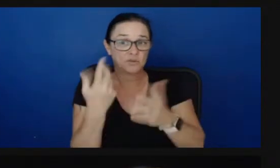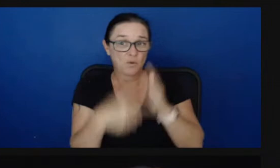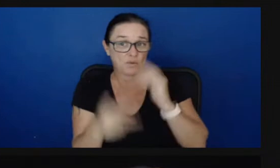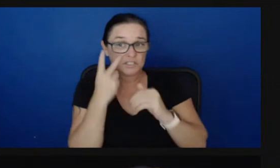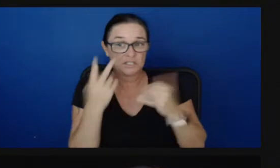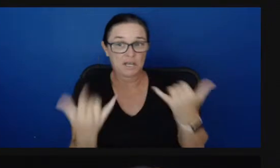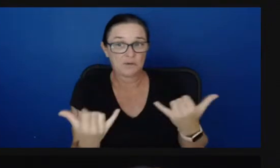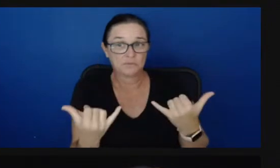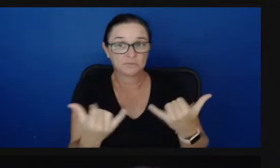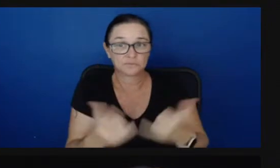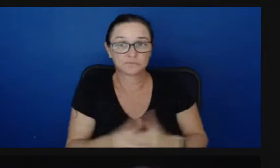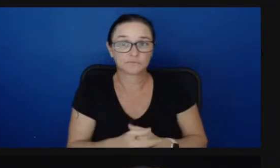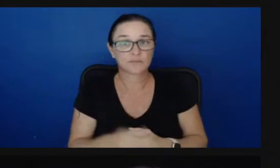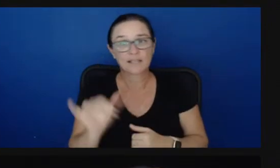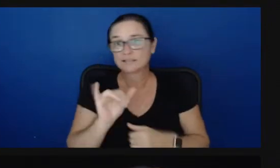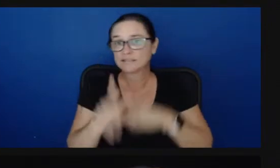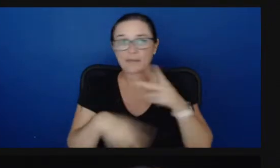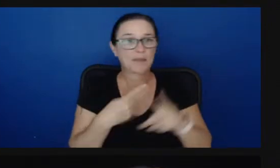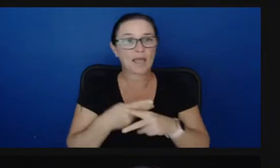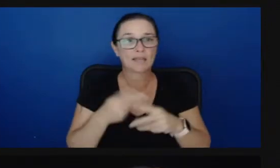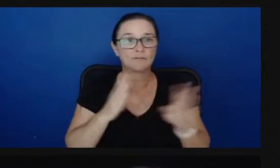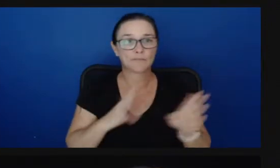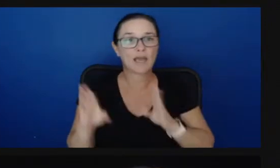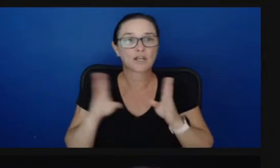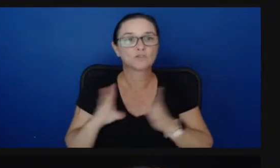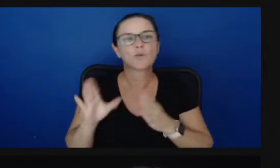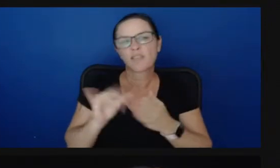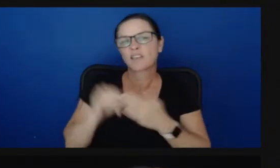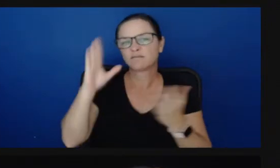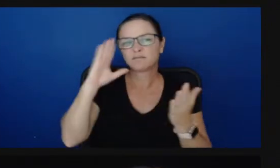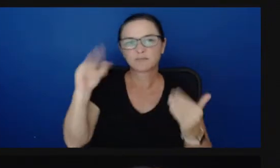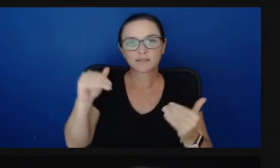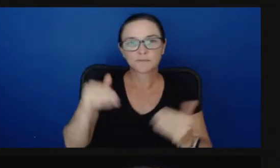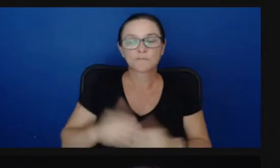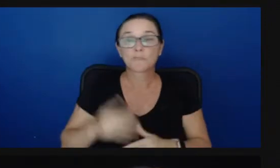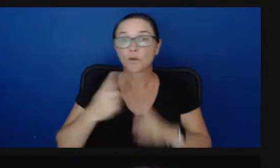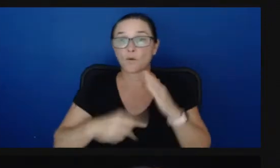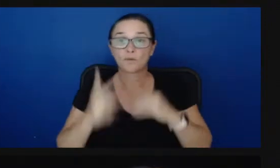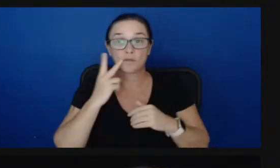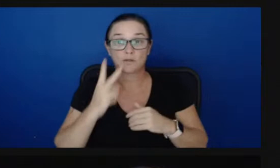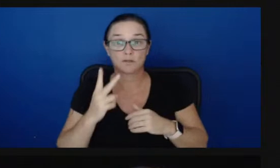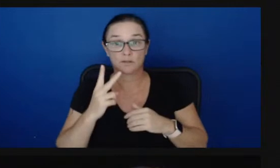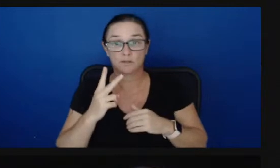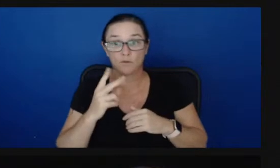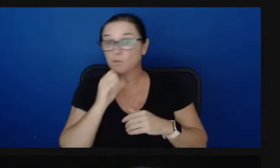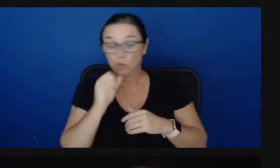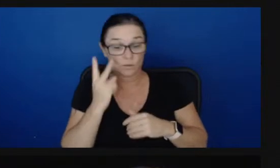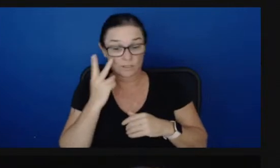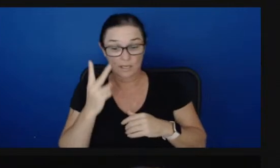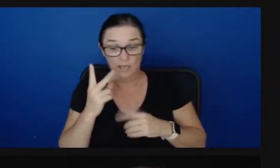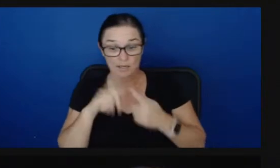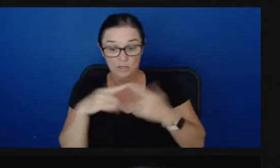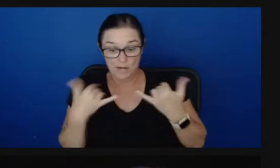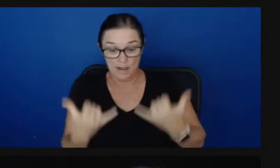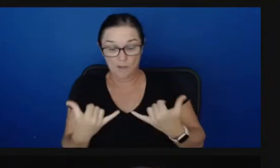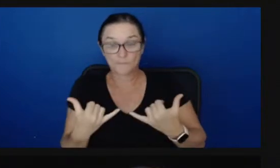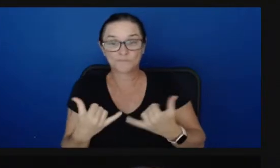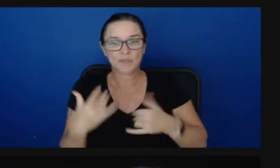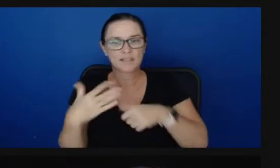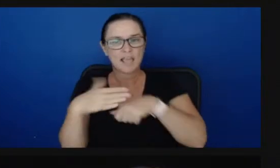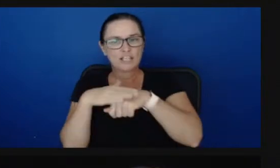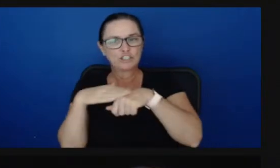we see, and therefore that's the expected pattern, right? What you don't see, what you hadn't seen until now, was shallow